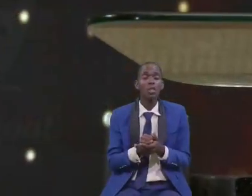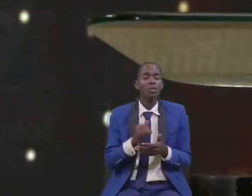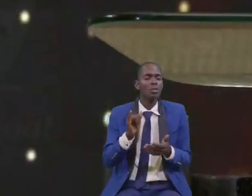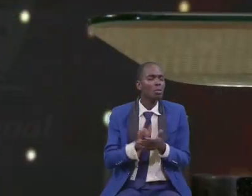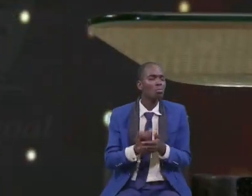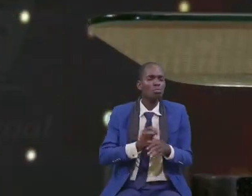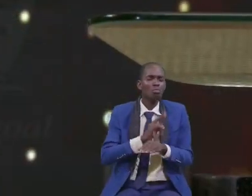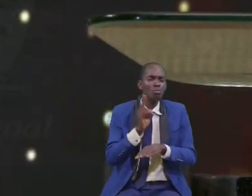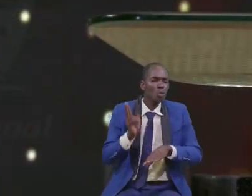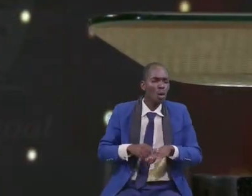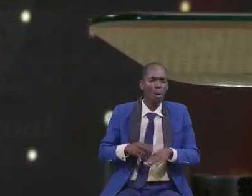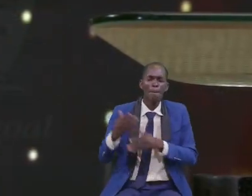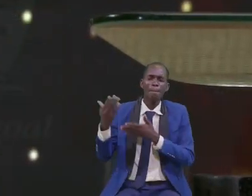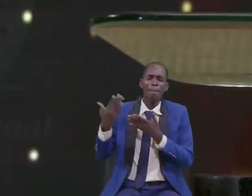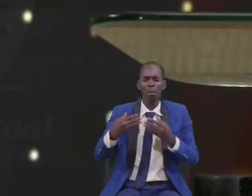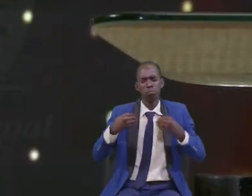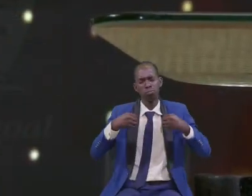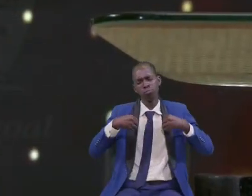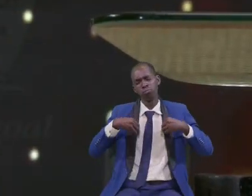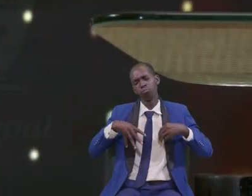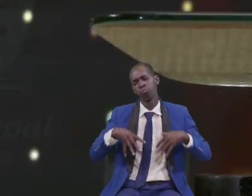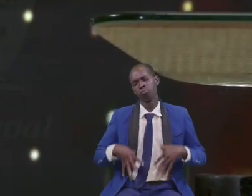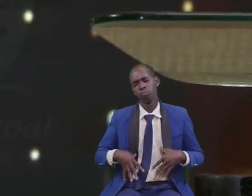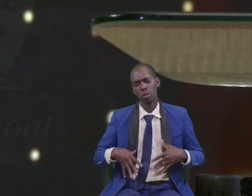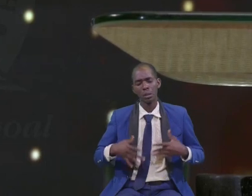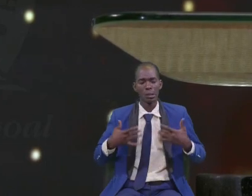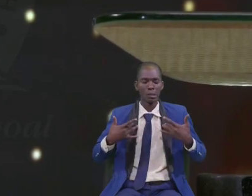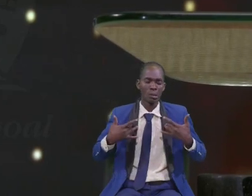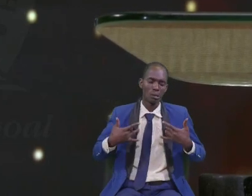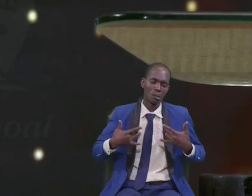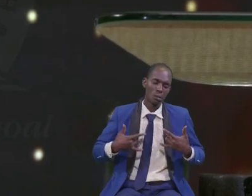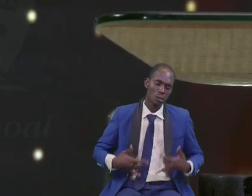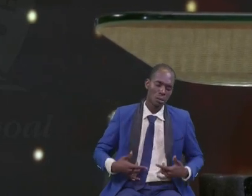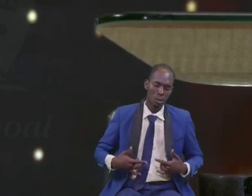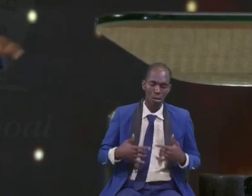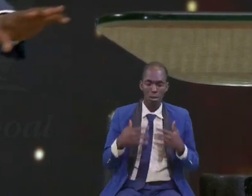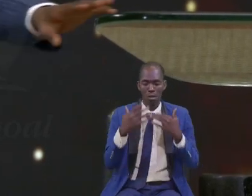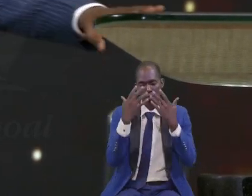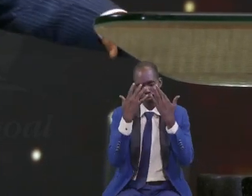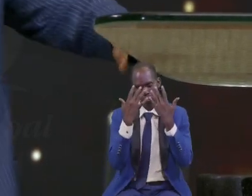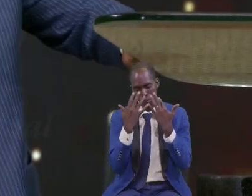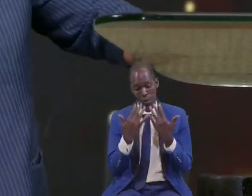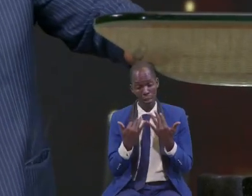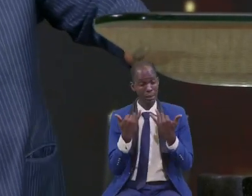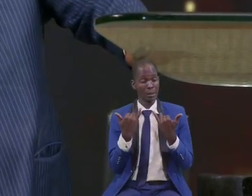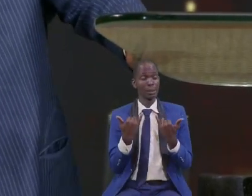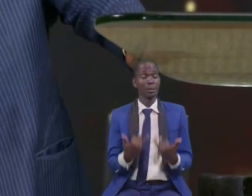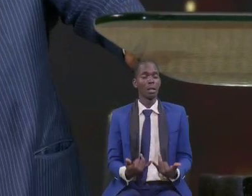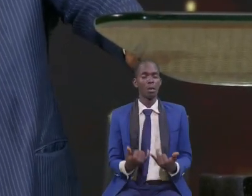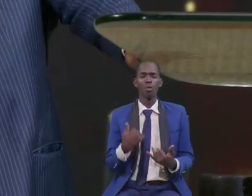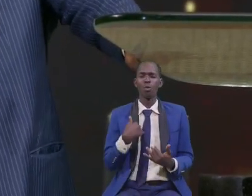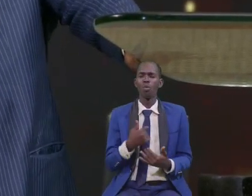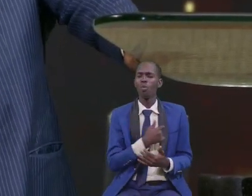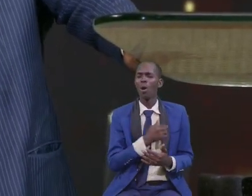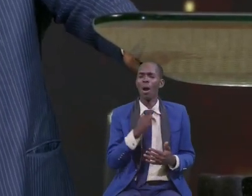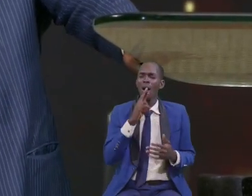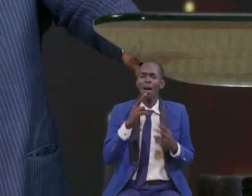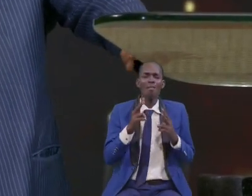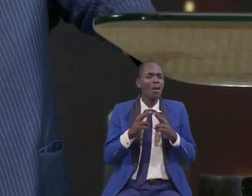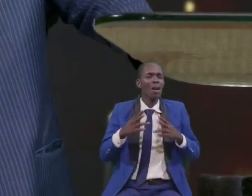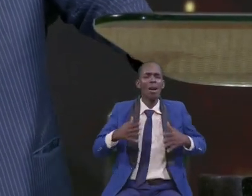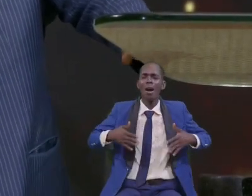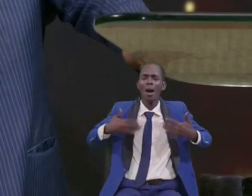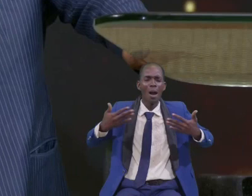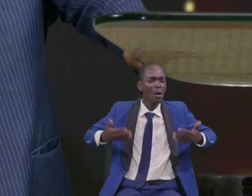used to cause depression and distress and sorrow, that now we're so happy and